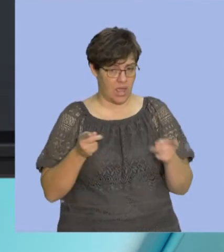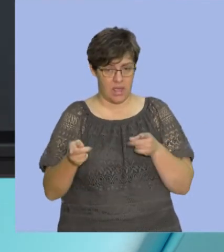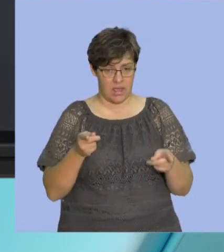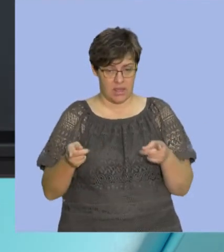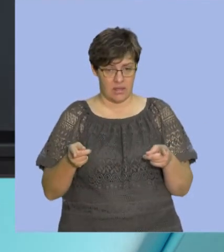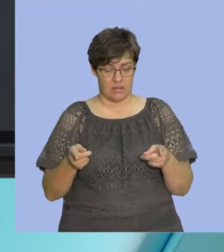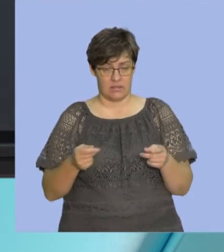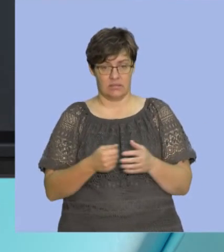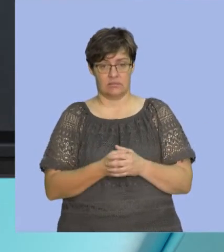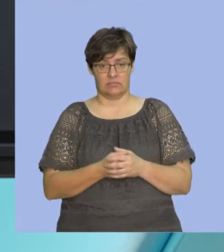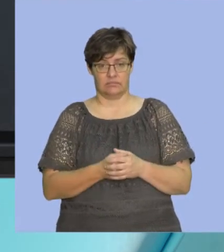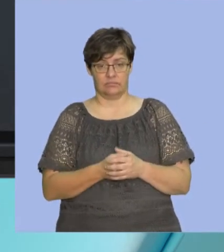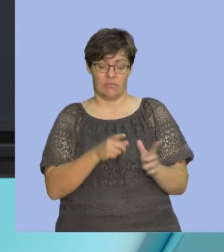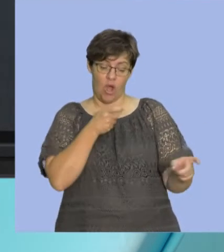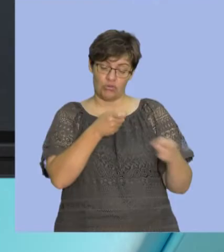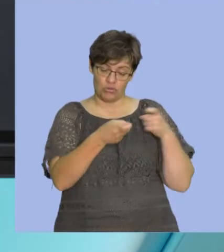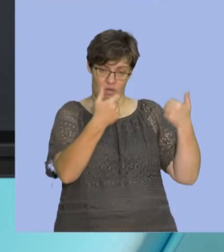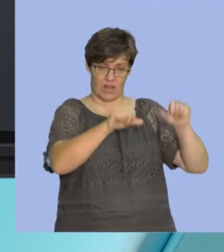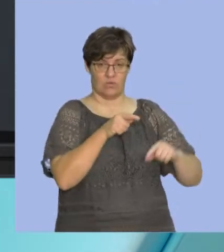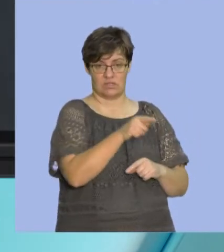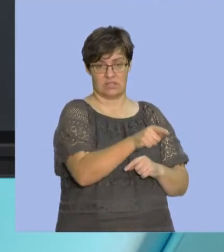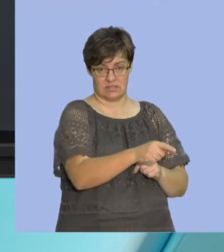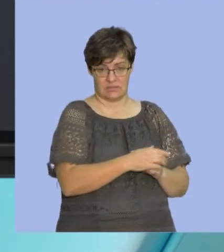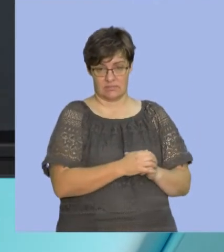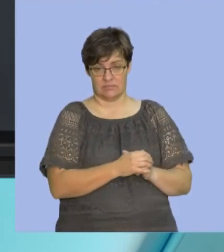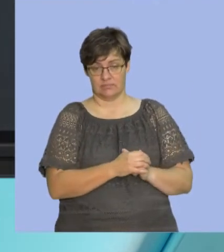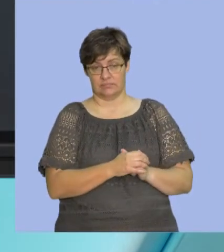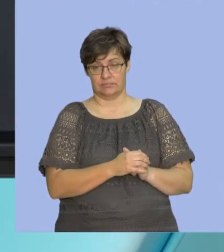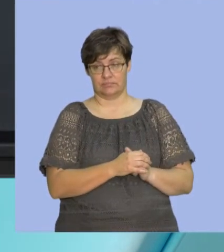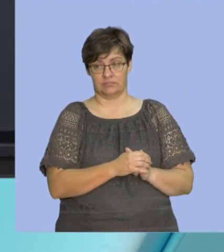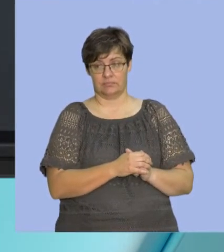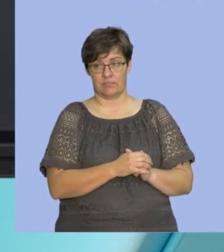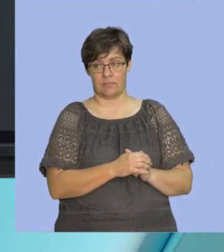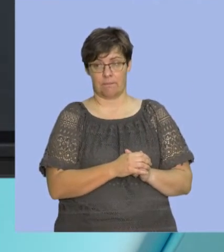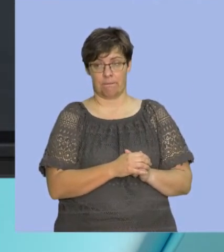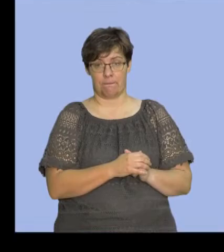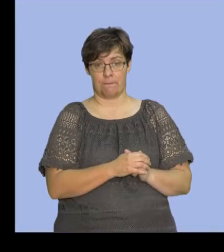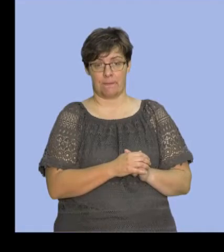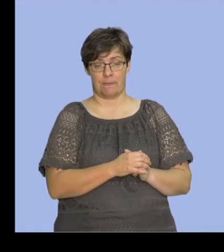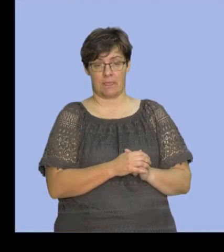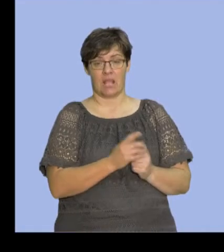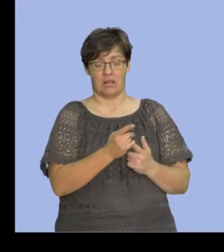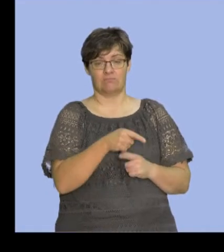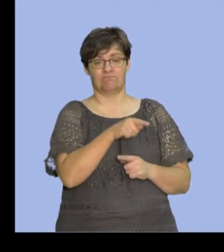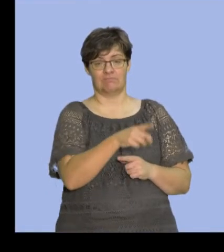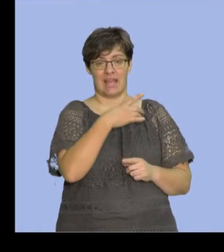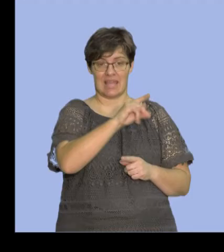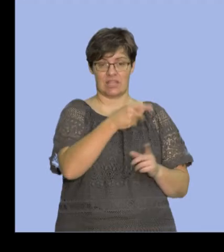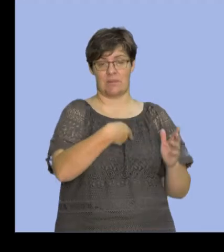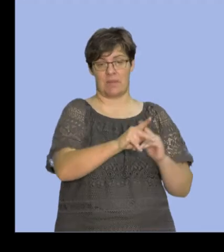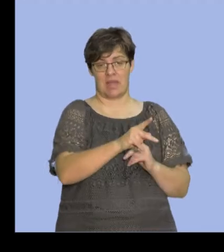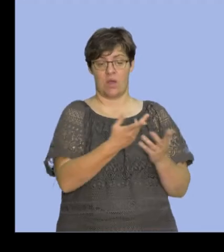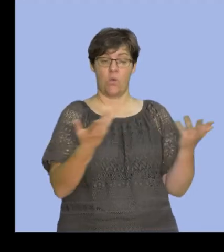error is in my control account. The total of the discount received column in the cash payments journal